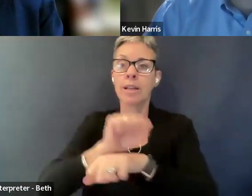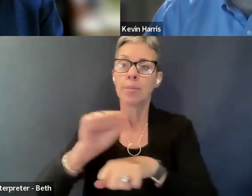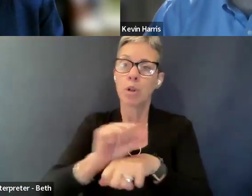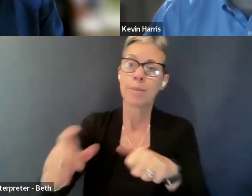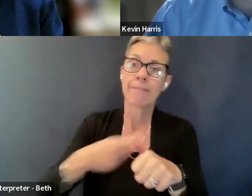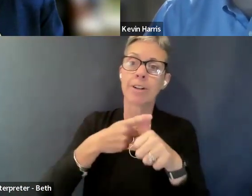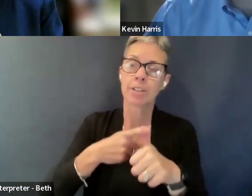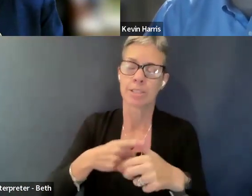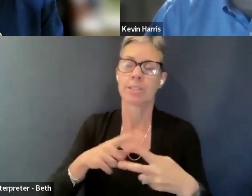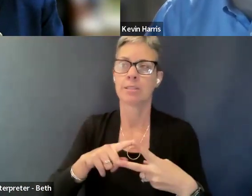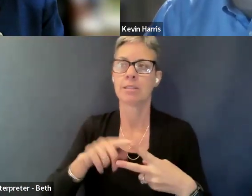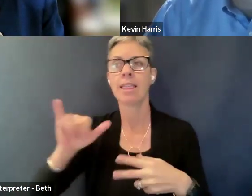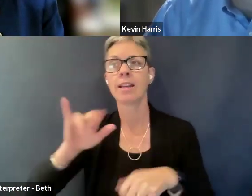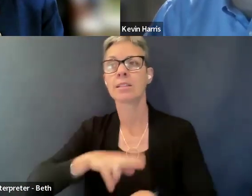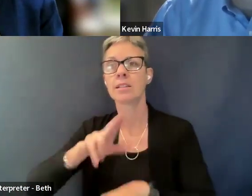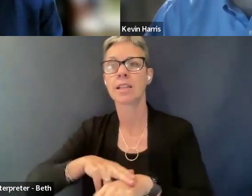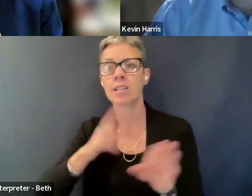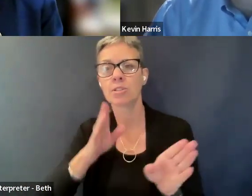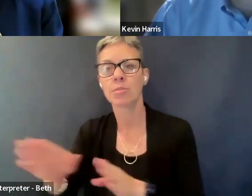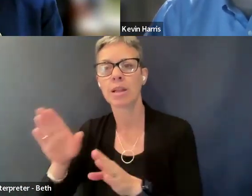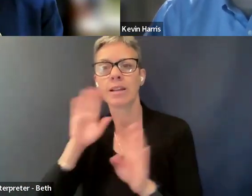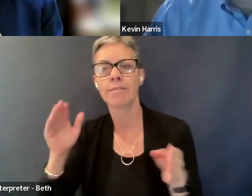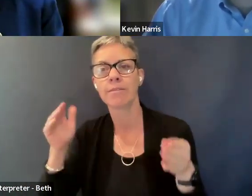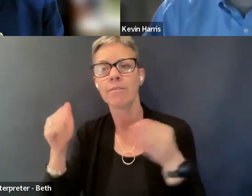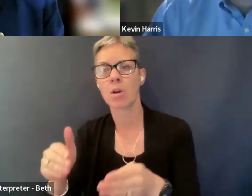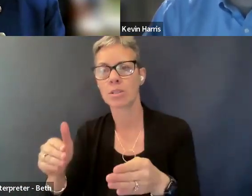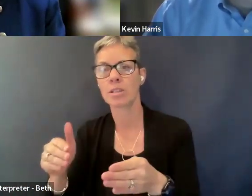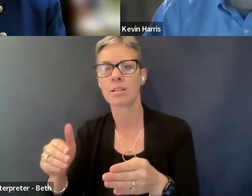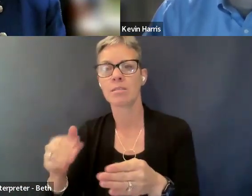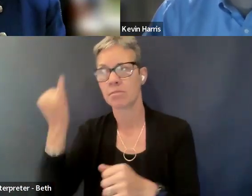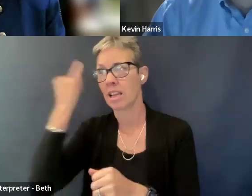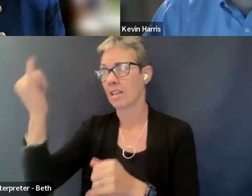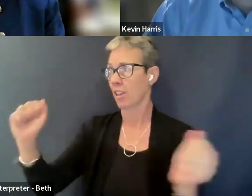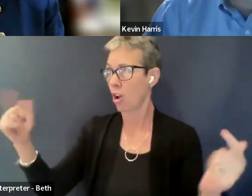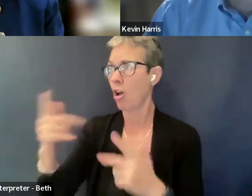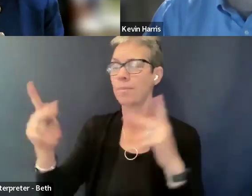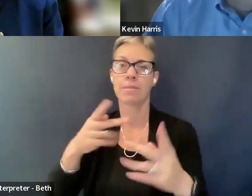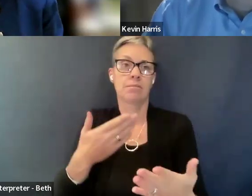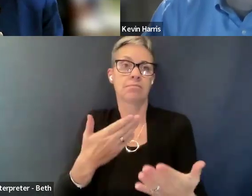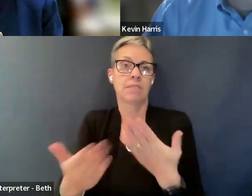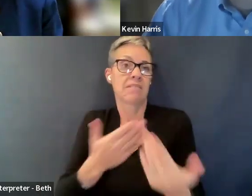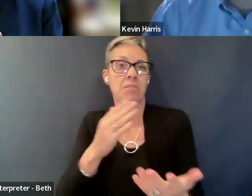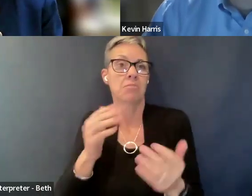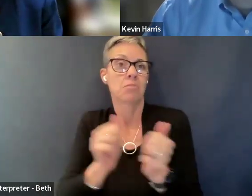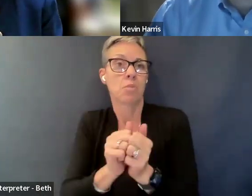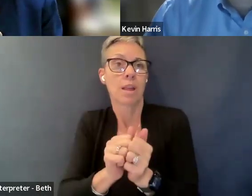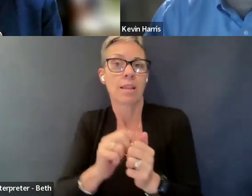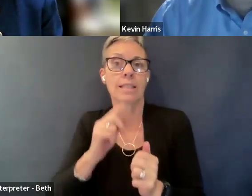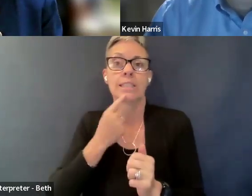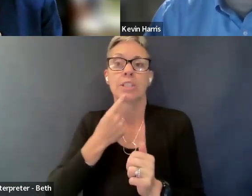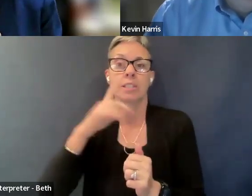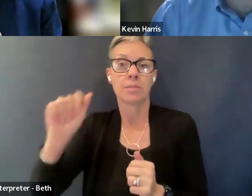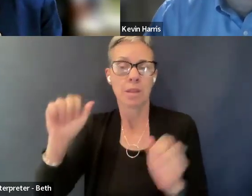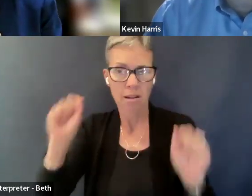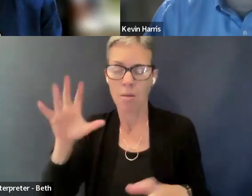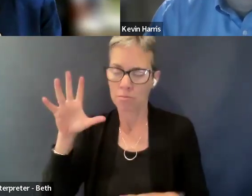first. A national plan focused on the idea that everyone, including those with significant disabilities, can fully take